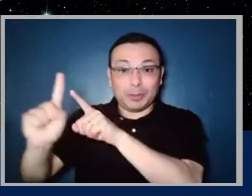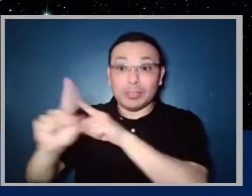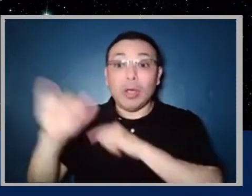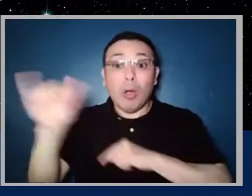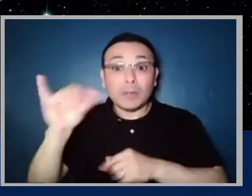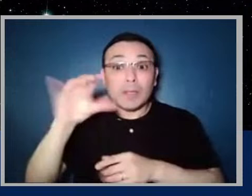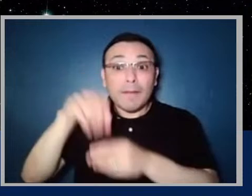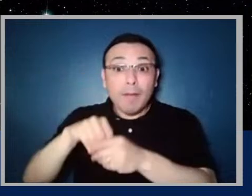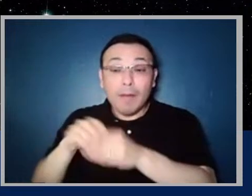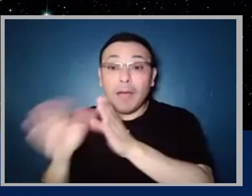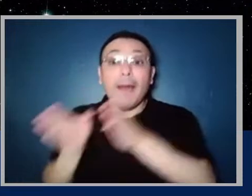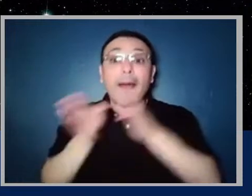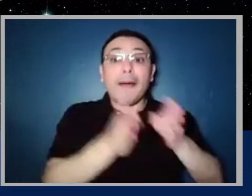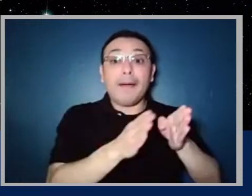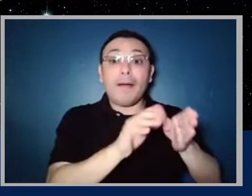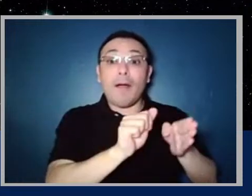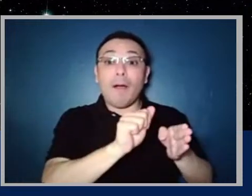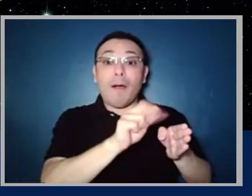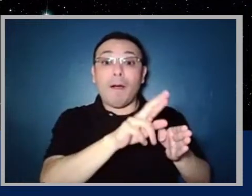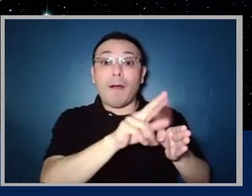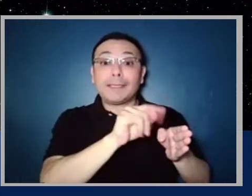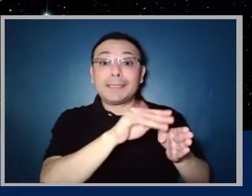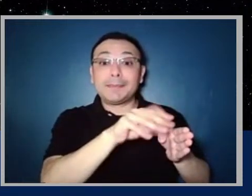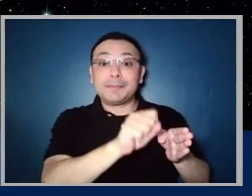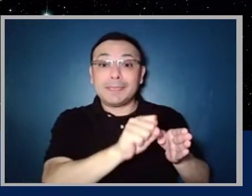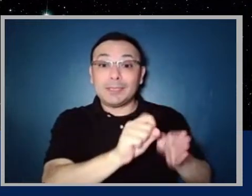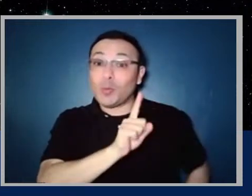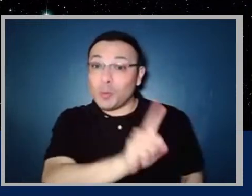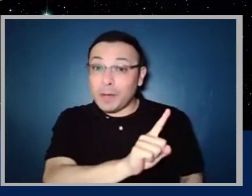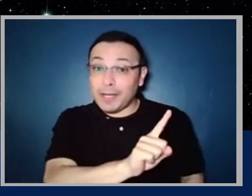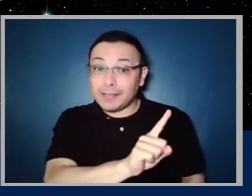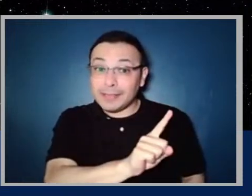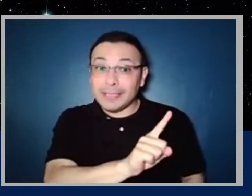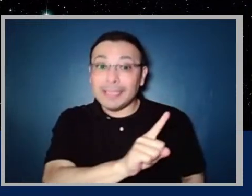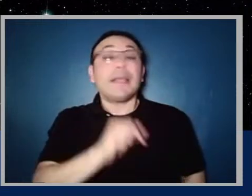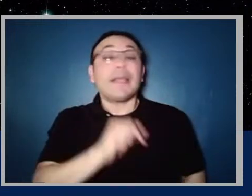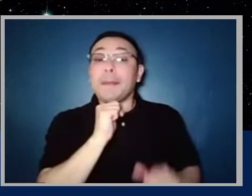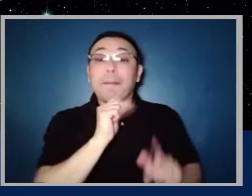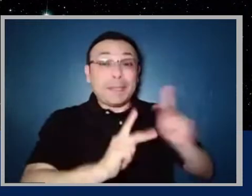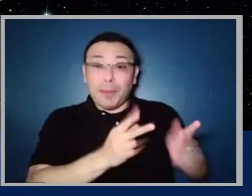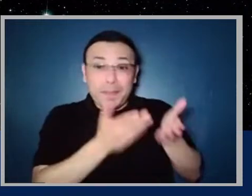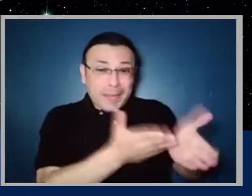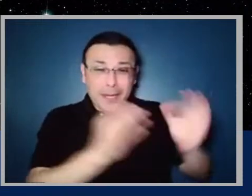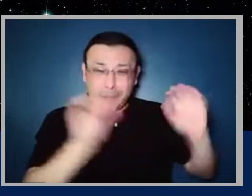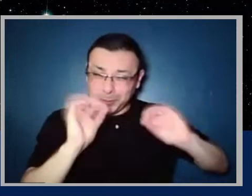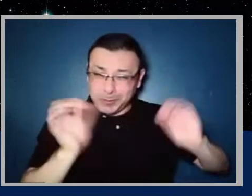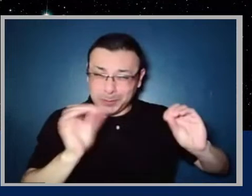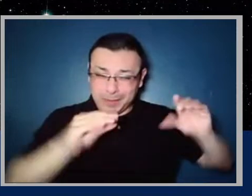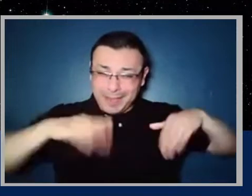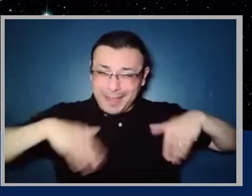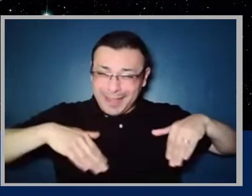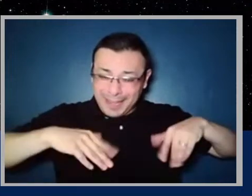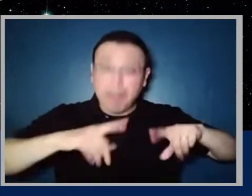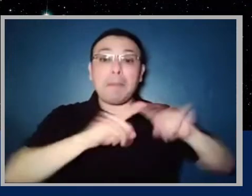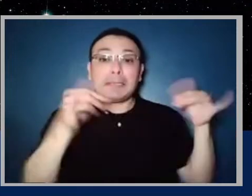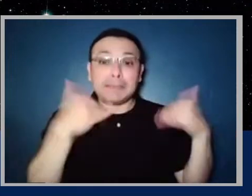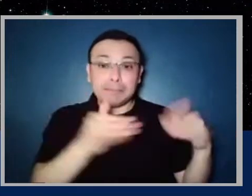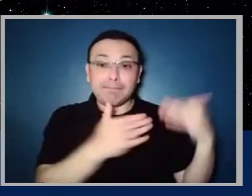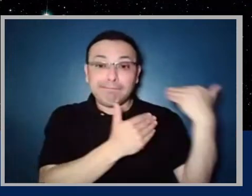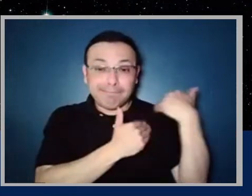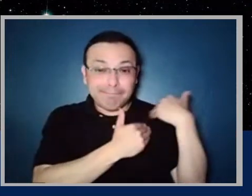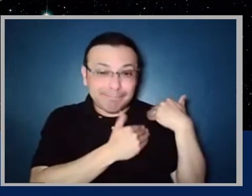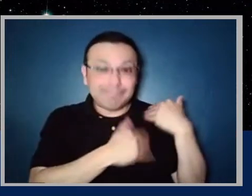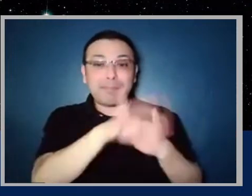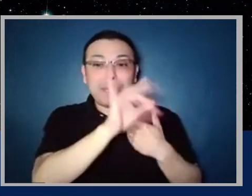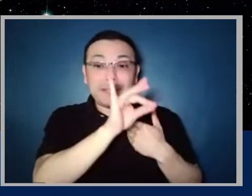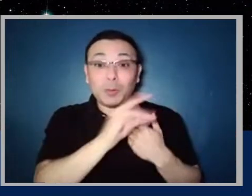Artemis I kind of return and efforts as well, even though there weren't people on board that just yet. So very excited to have you both